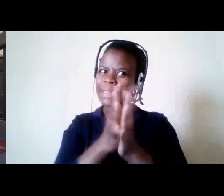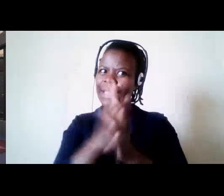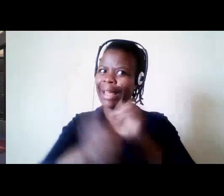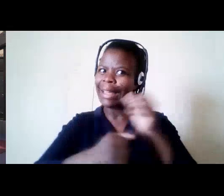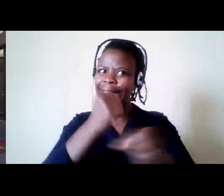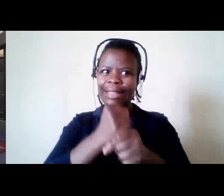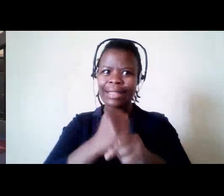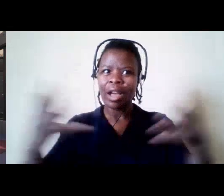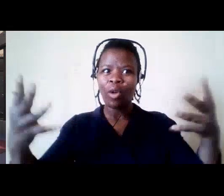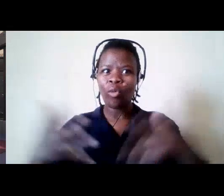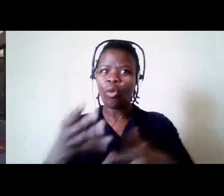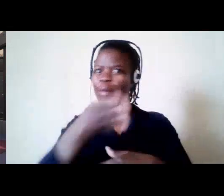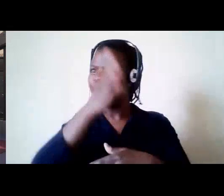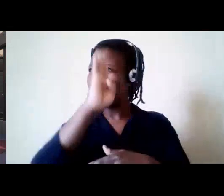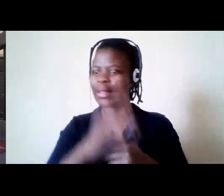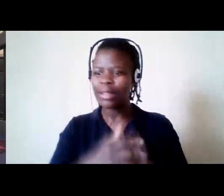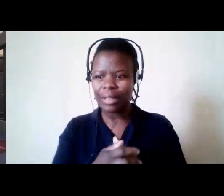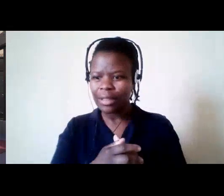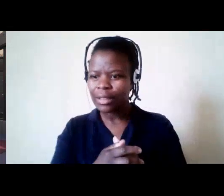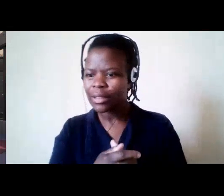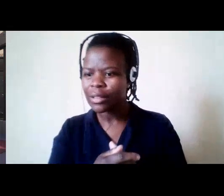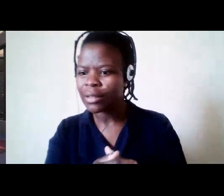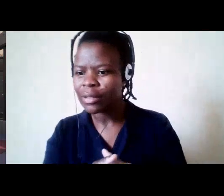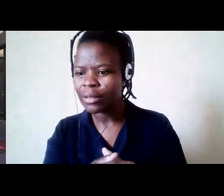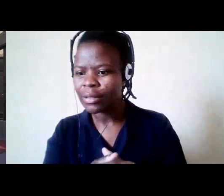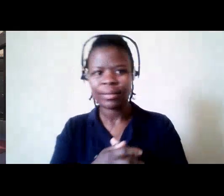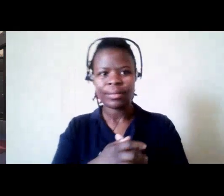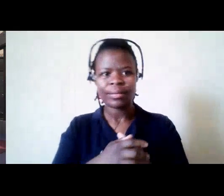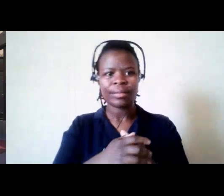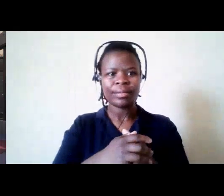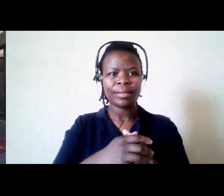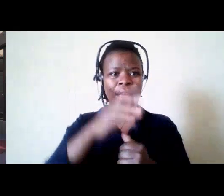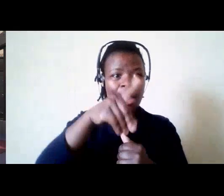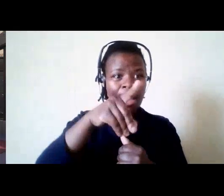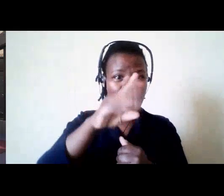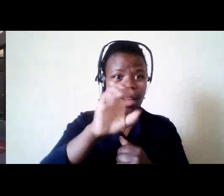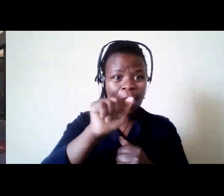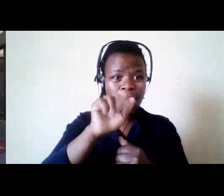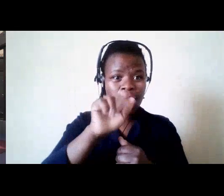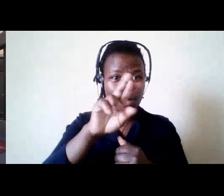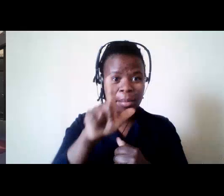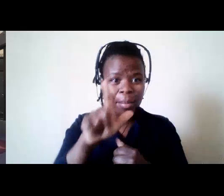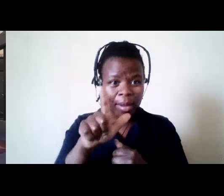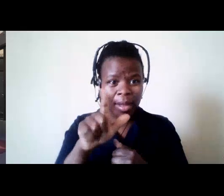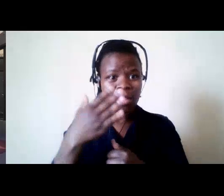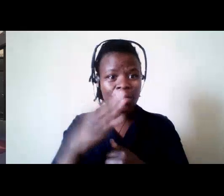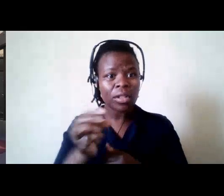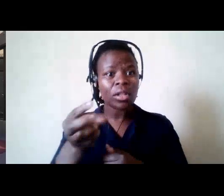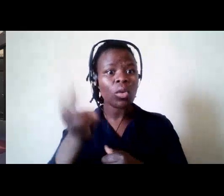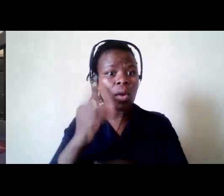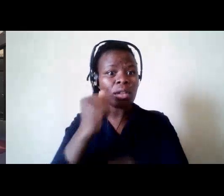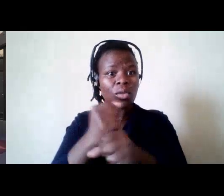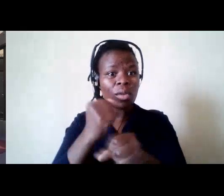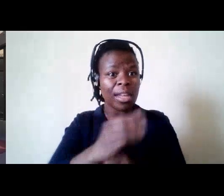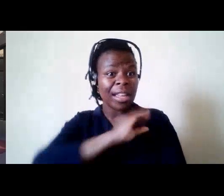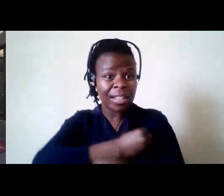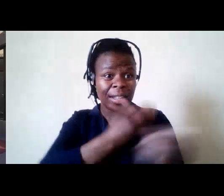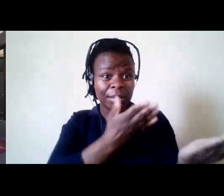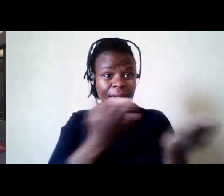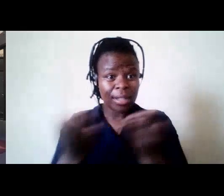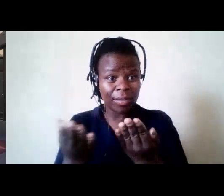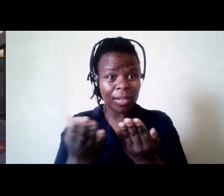EK for myself since 2014, because remember I was working at Disability Services and you had started at